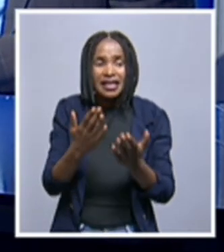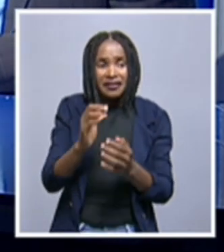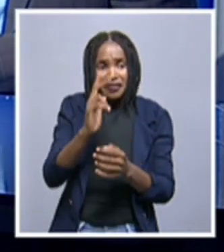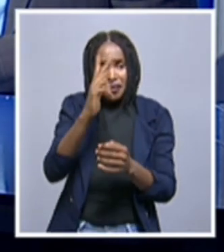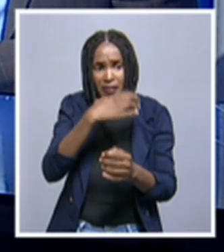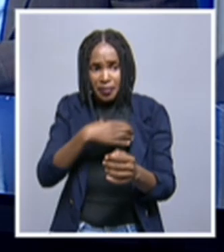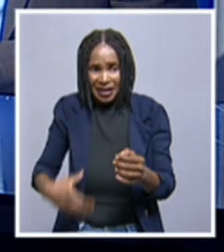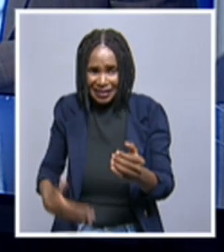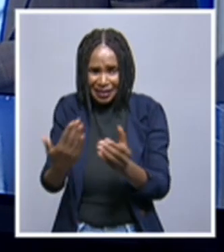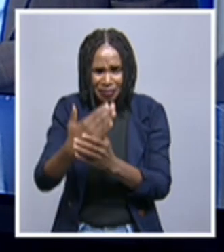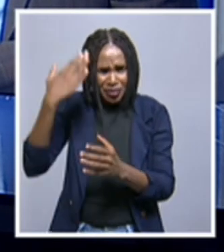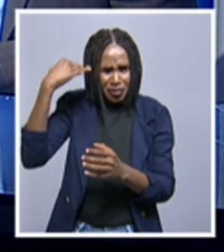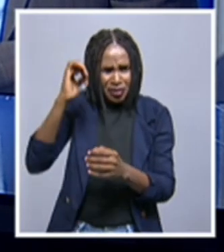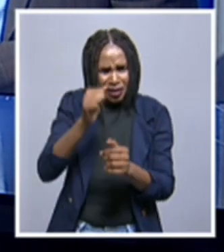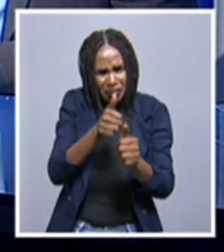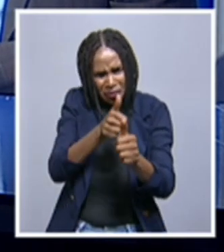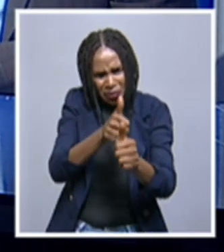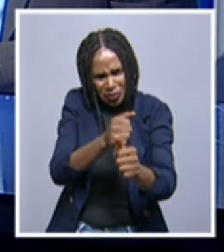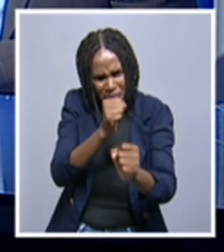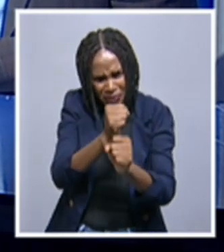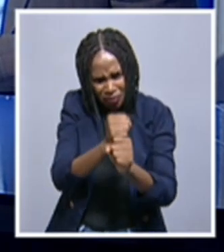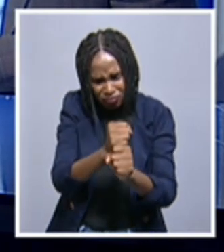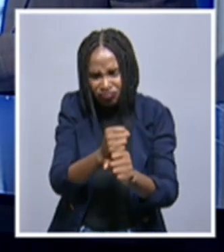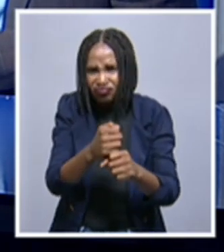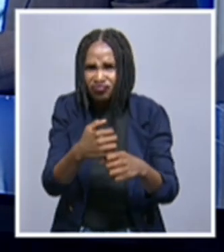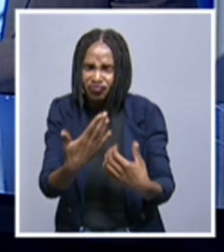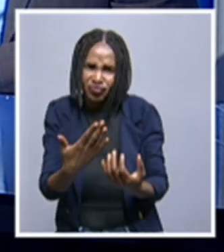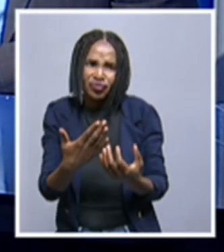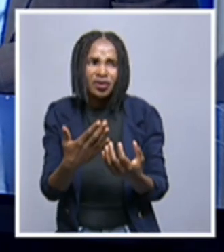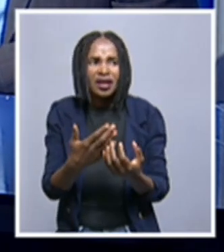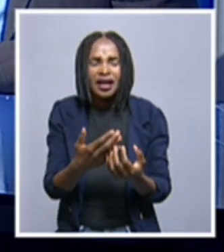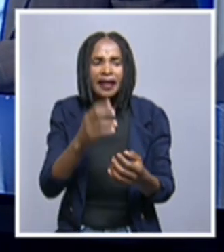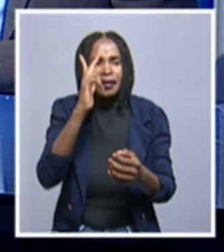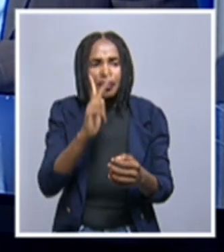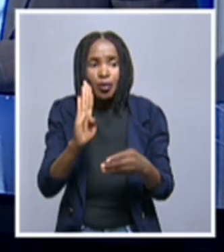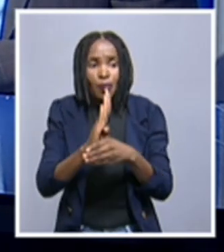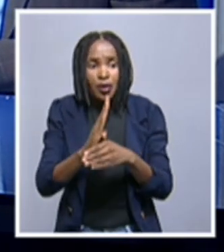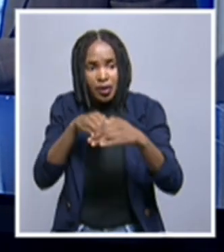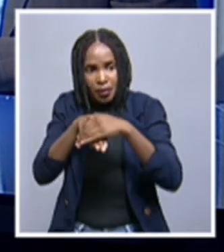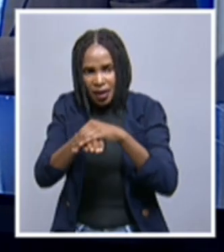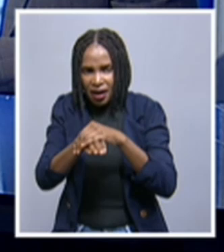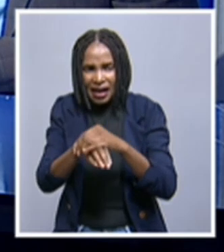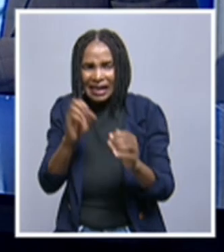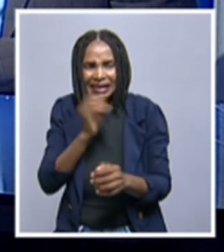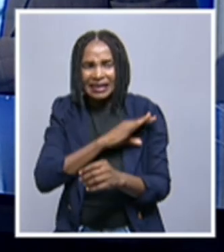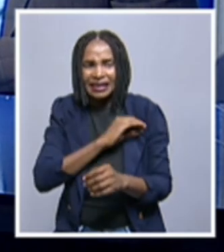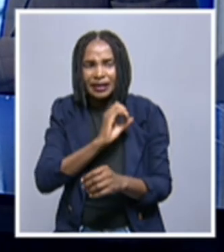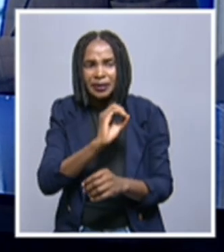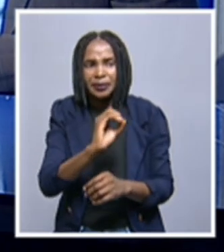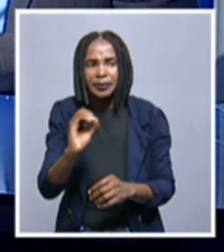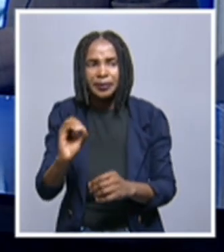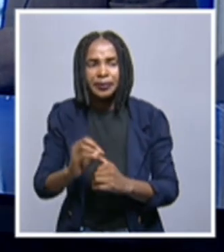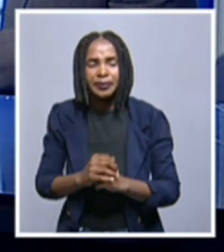confident in the individual being elected into power. Precisely. Based on various factors. Precisely. Thank you so much for clarifying that, sir. It was a pleasure to have you